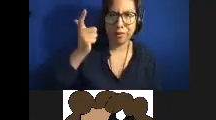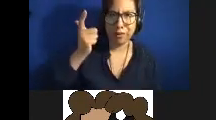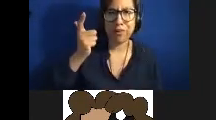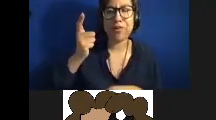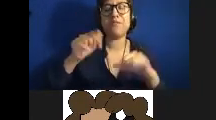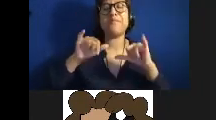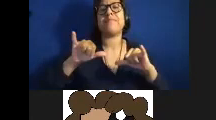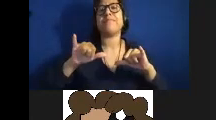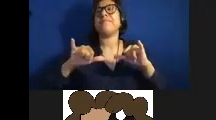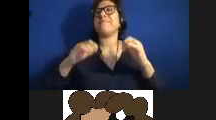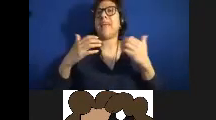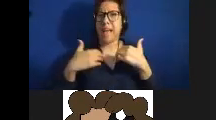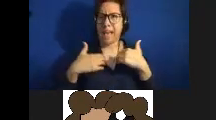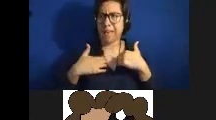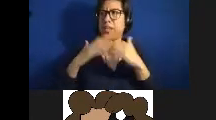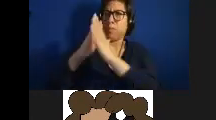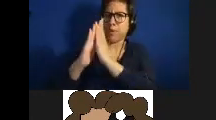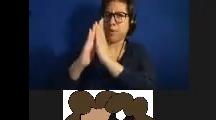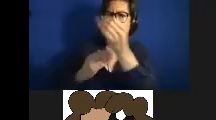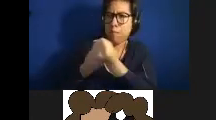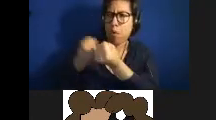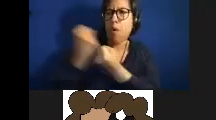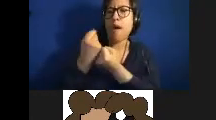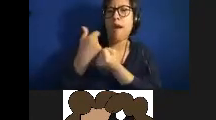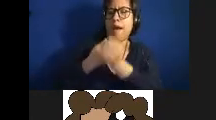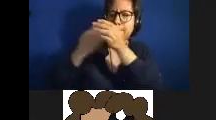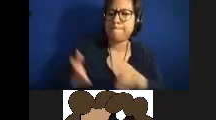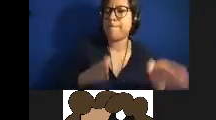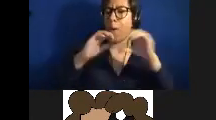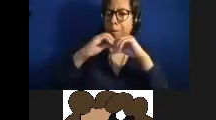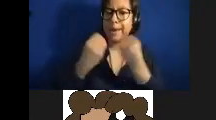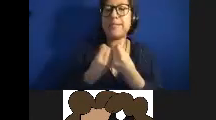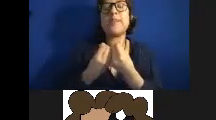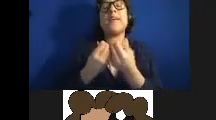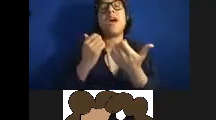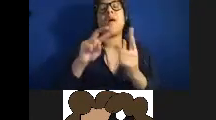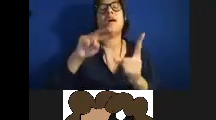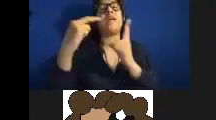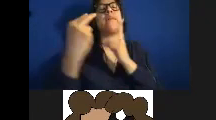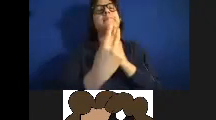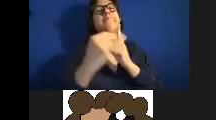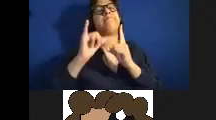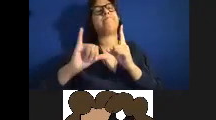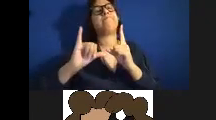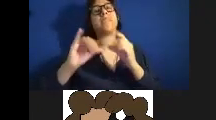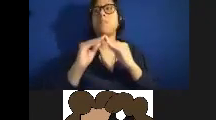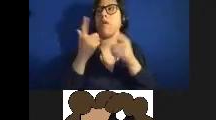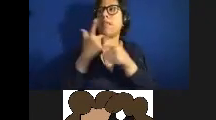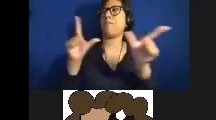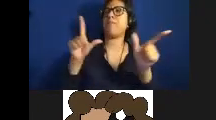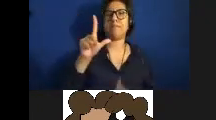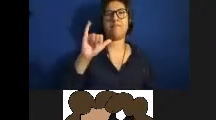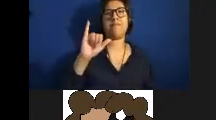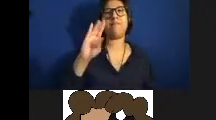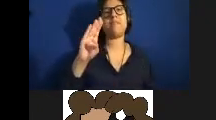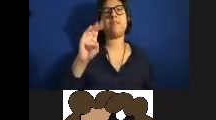my own community space and I started organizing. So then I saw things in a different way. And so I feel like that's more liberating to think of it that